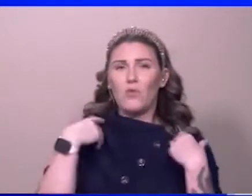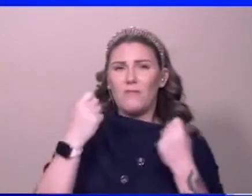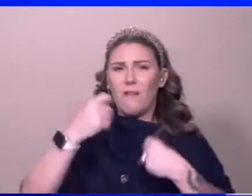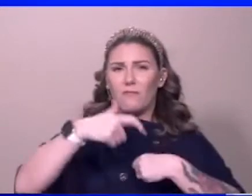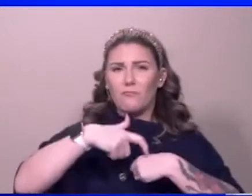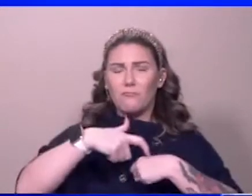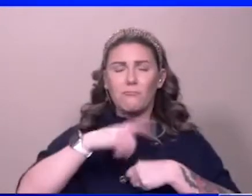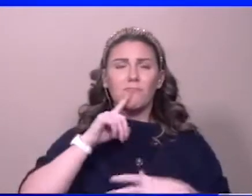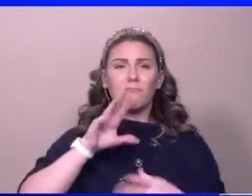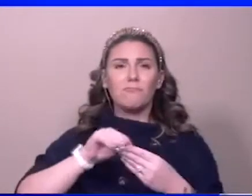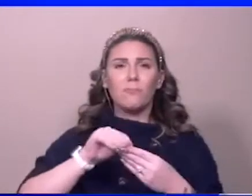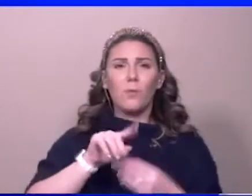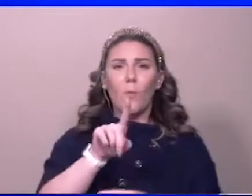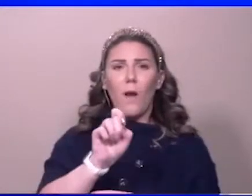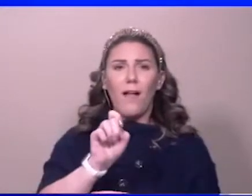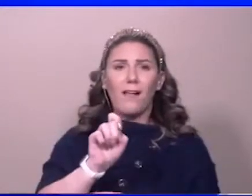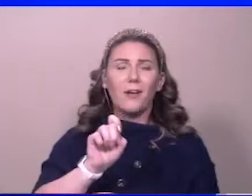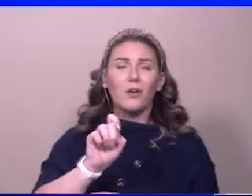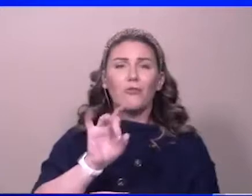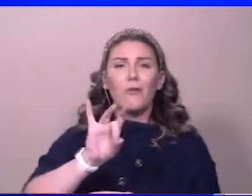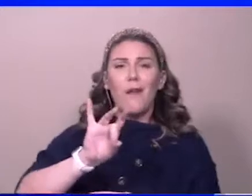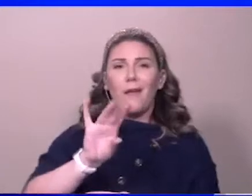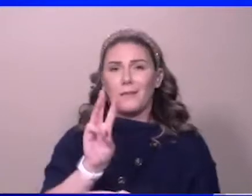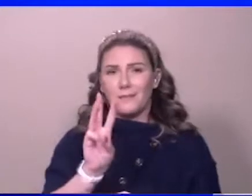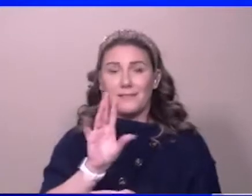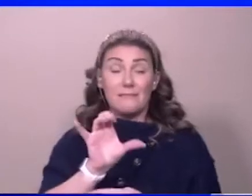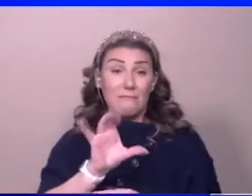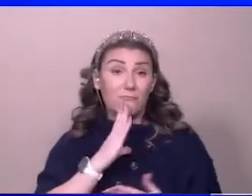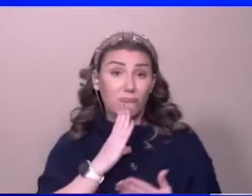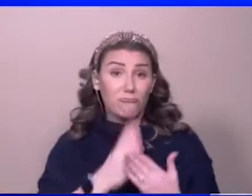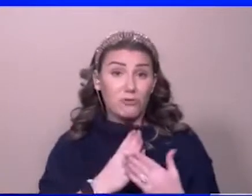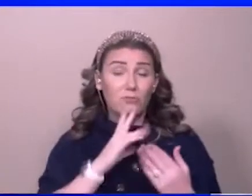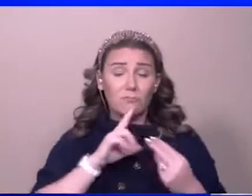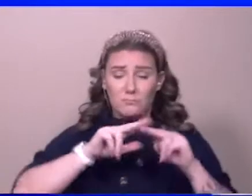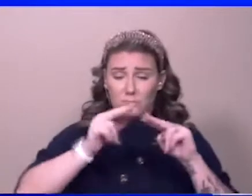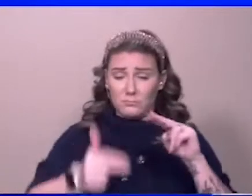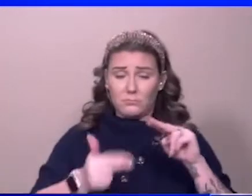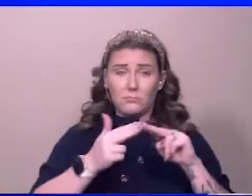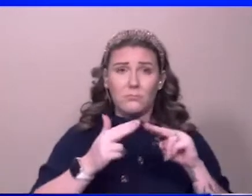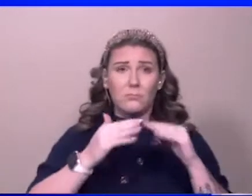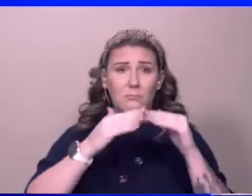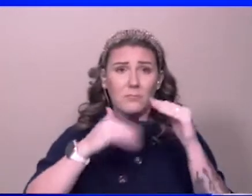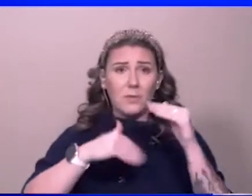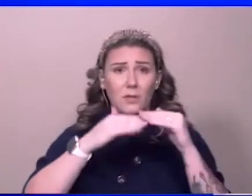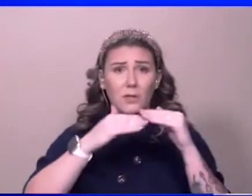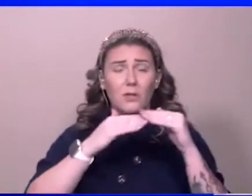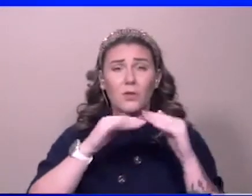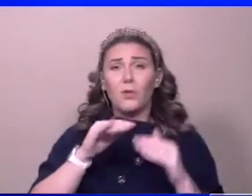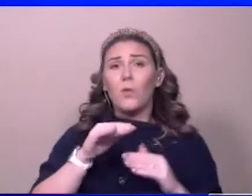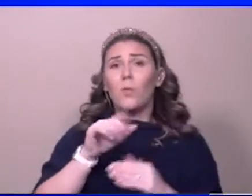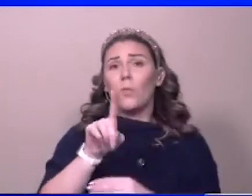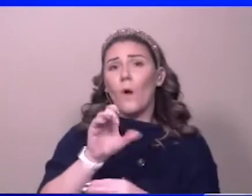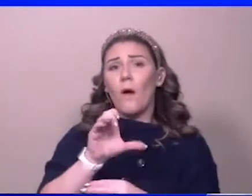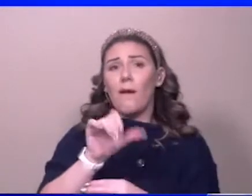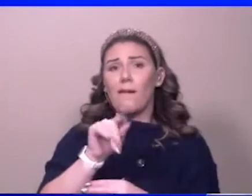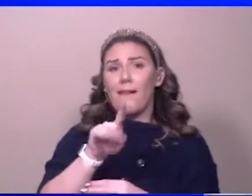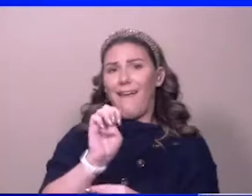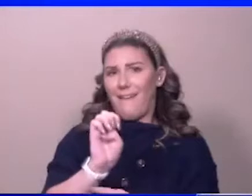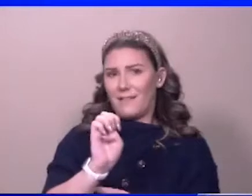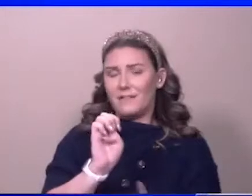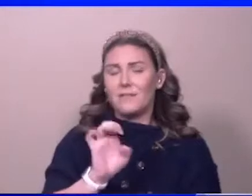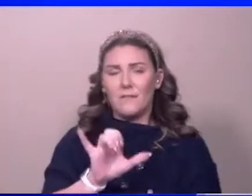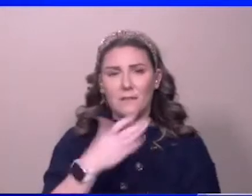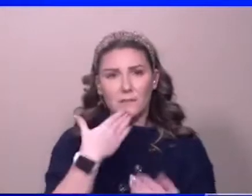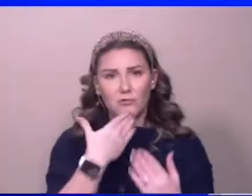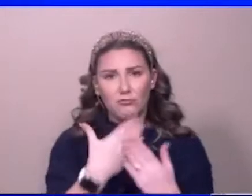of 186. And I think it's good that we've dipped below that 100 active infections. I think that is good news. I